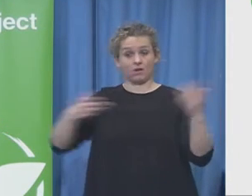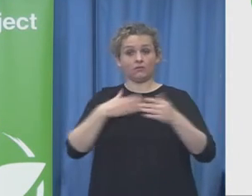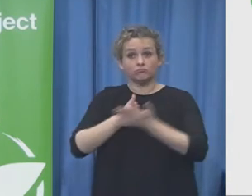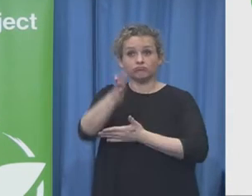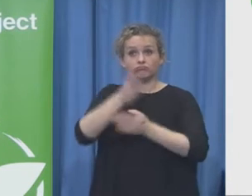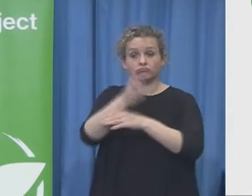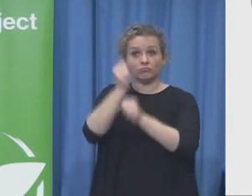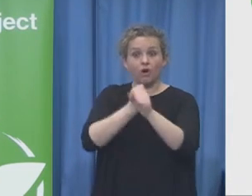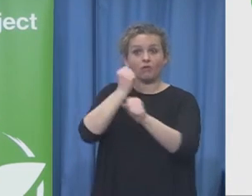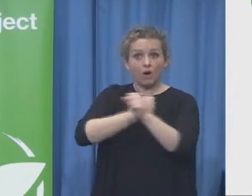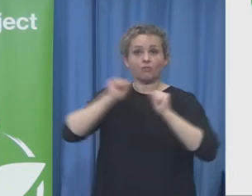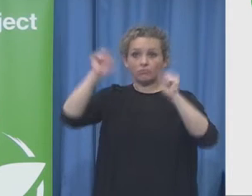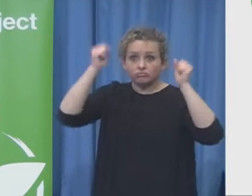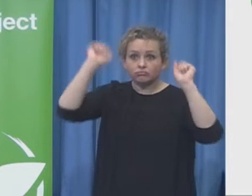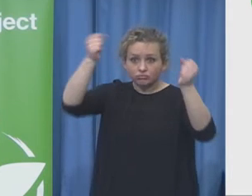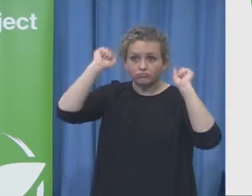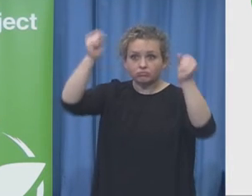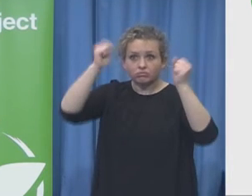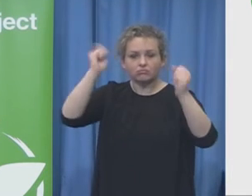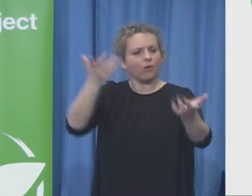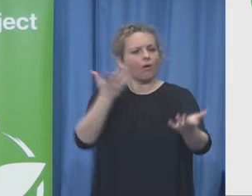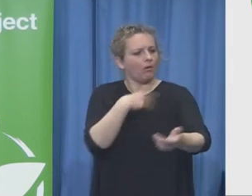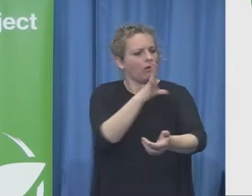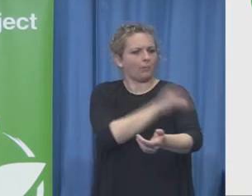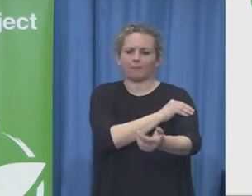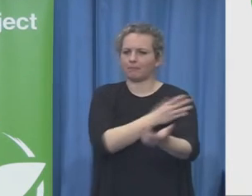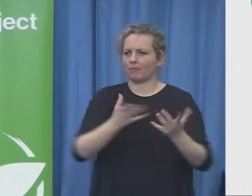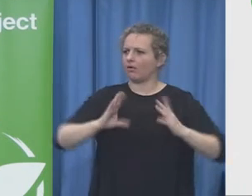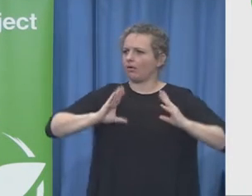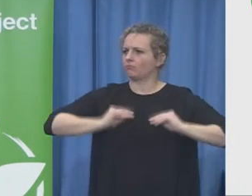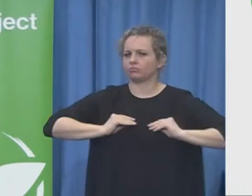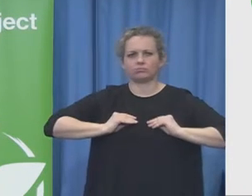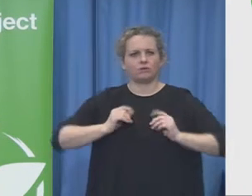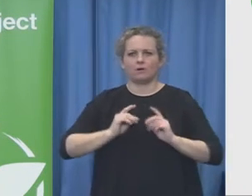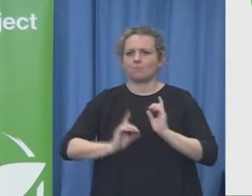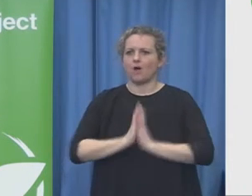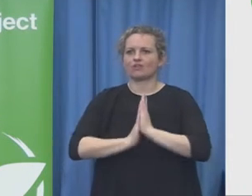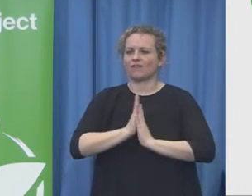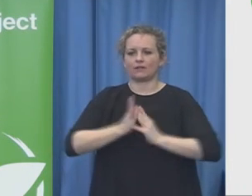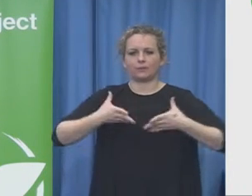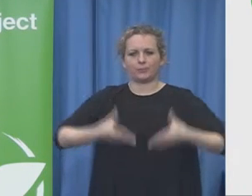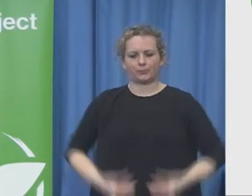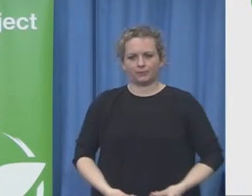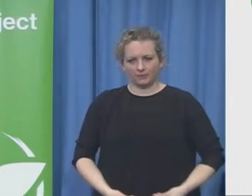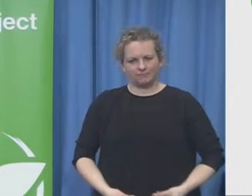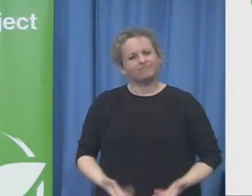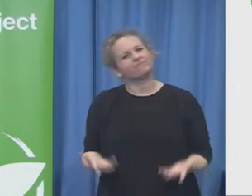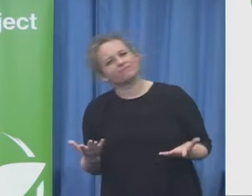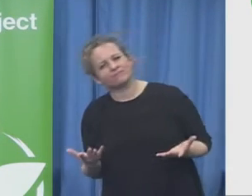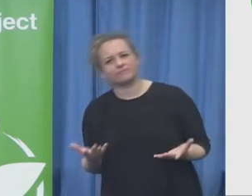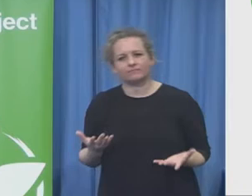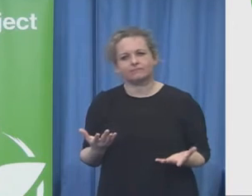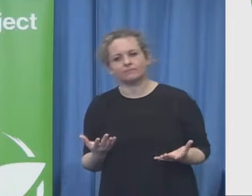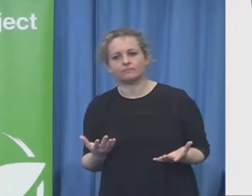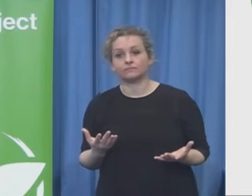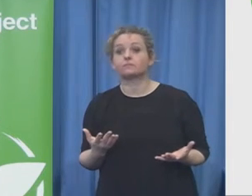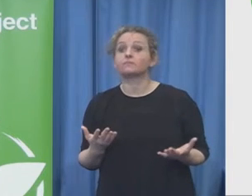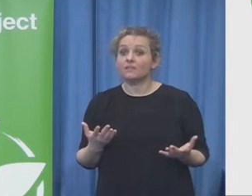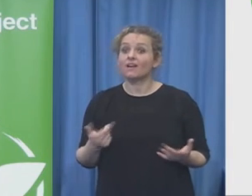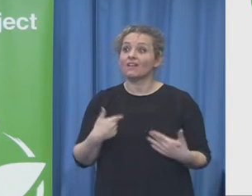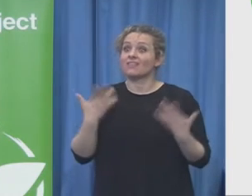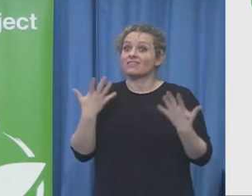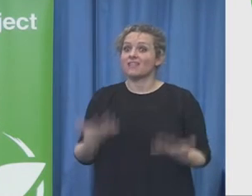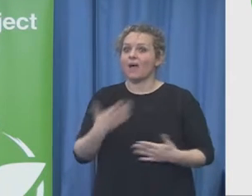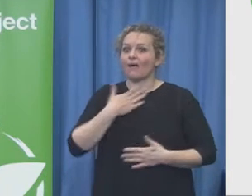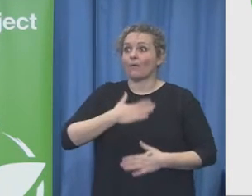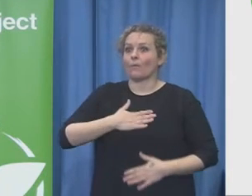That's perfect. Thanks. I would like to actually to invite you to join me on one of those practices.